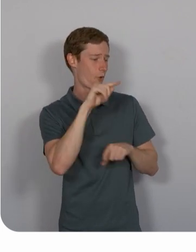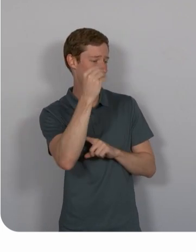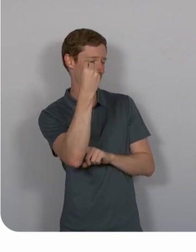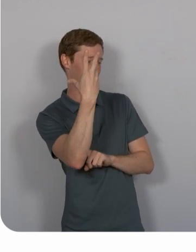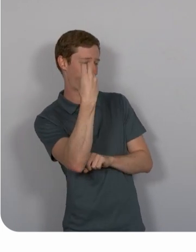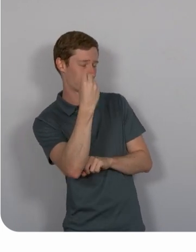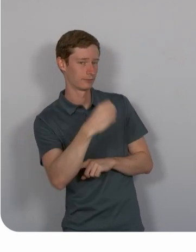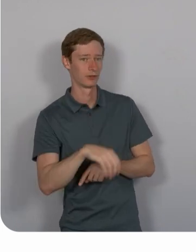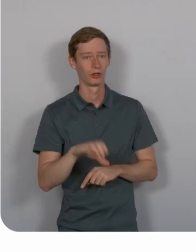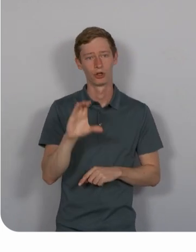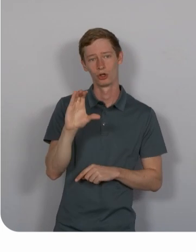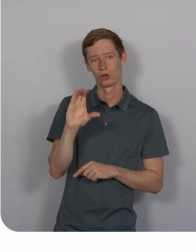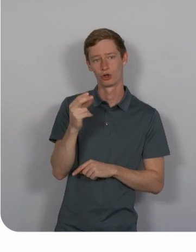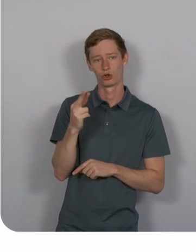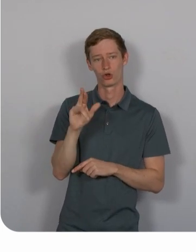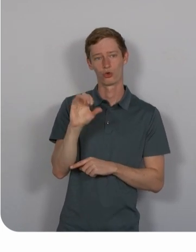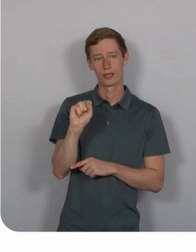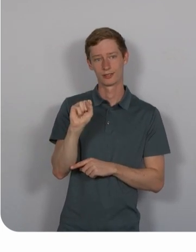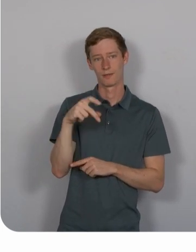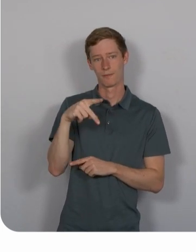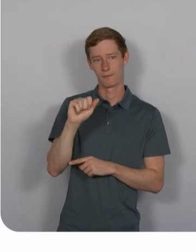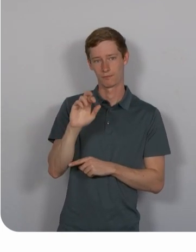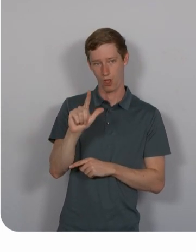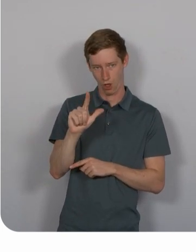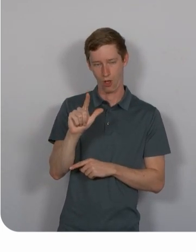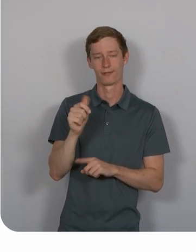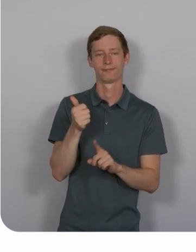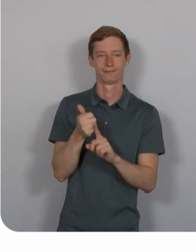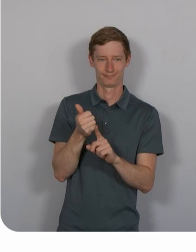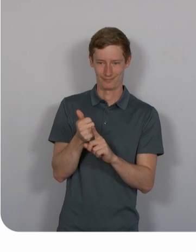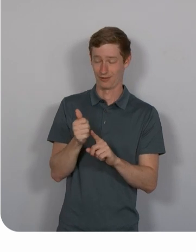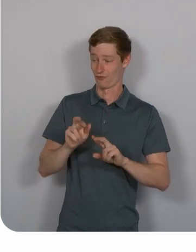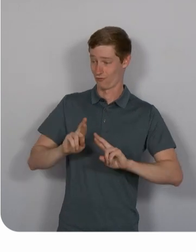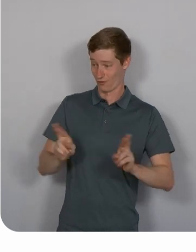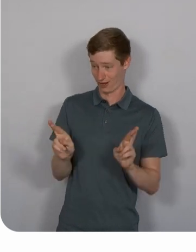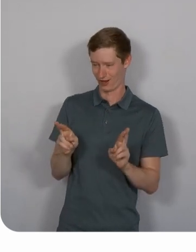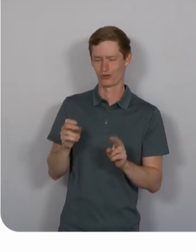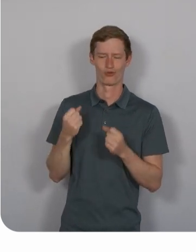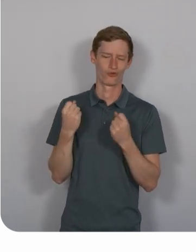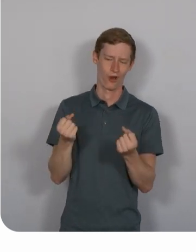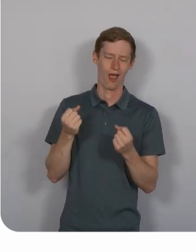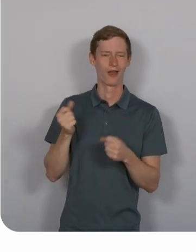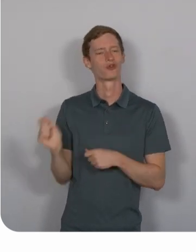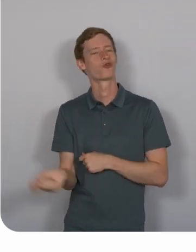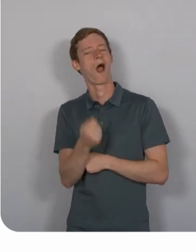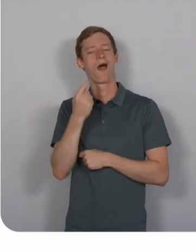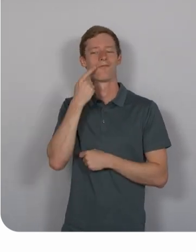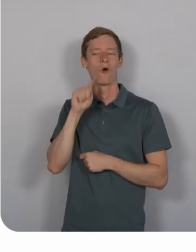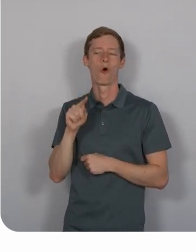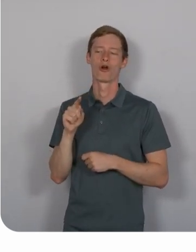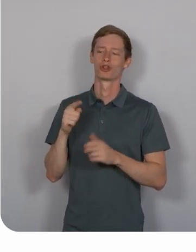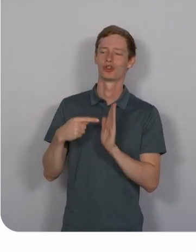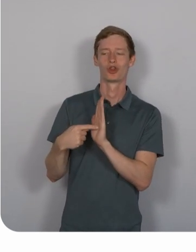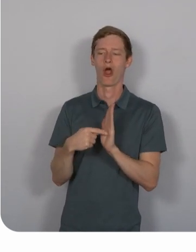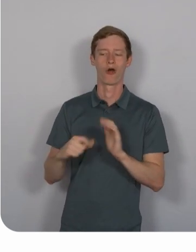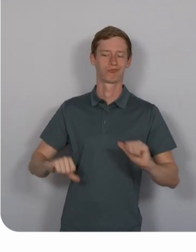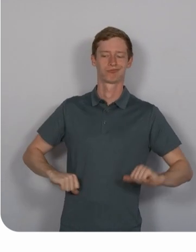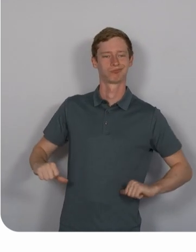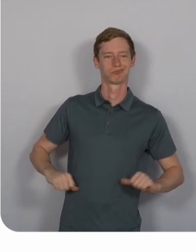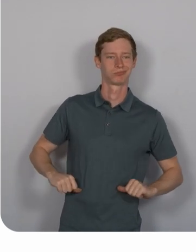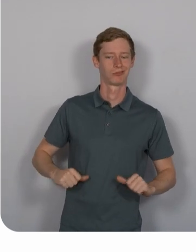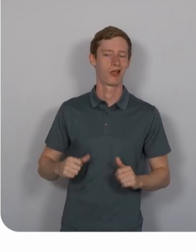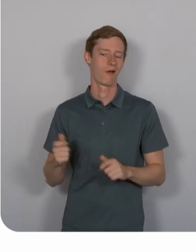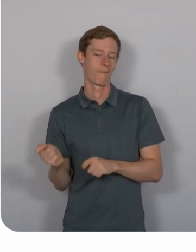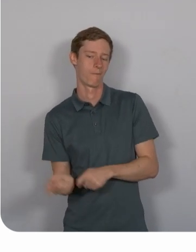as Perry. He's preaching the gospel of golf. Drive for show. but for dope. Paris Hilton is